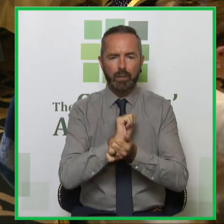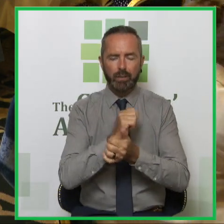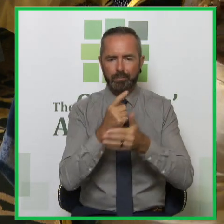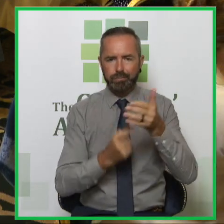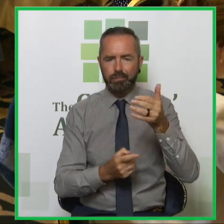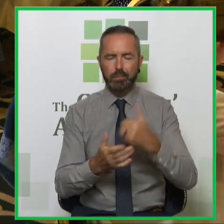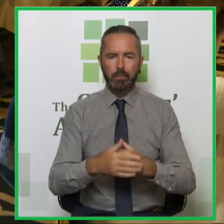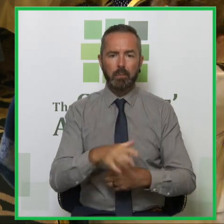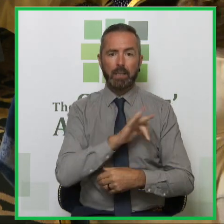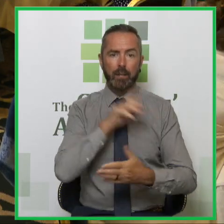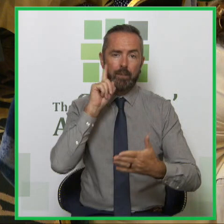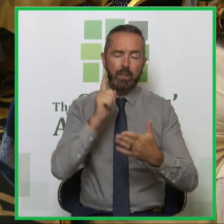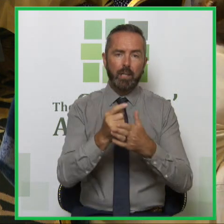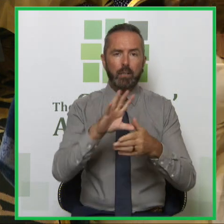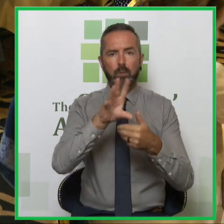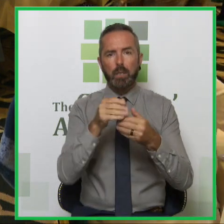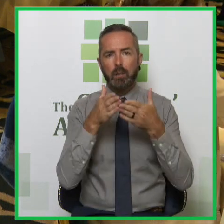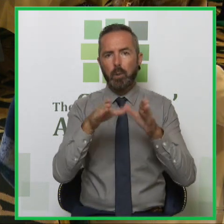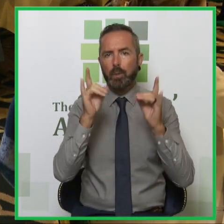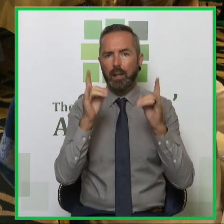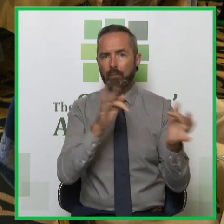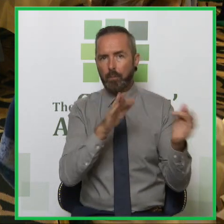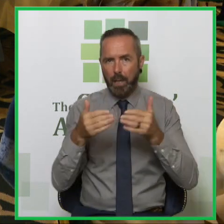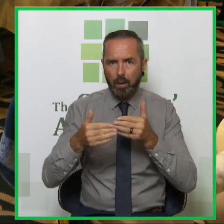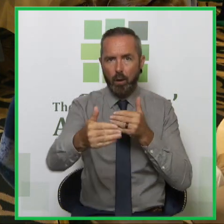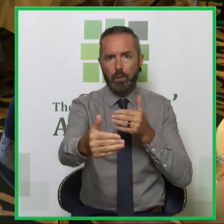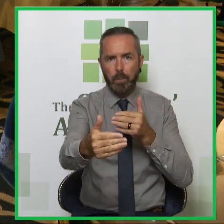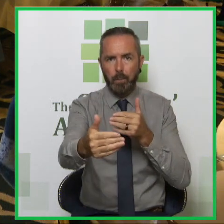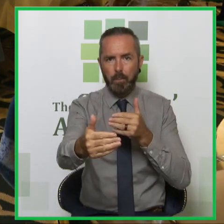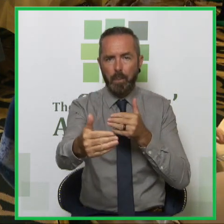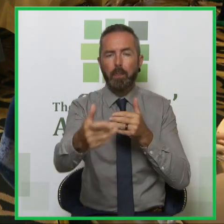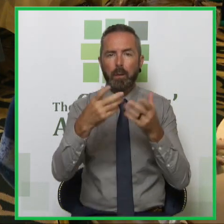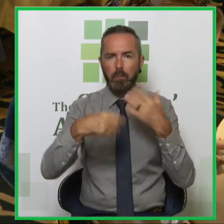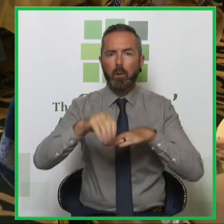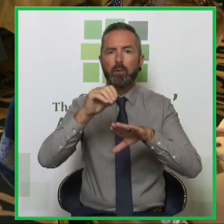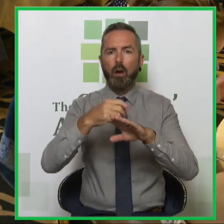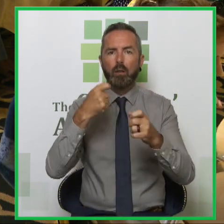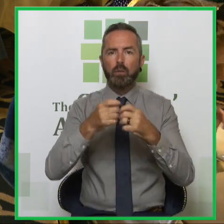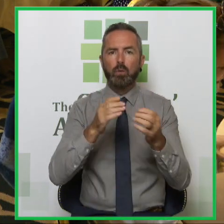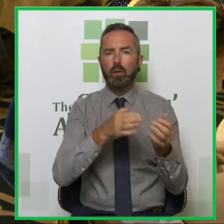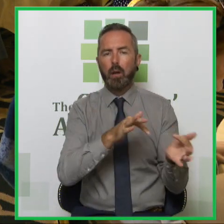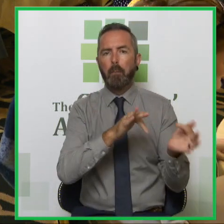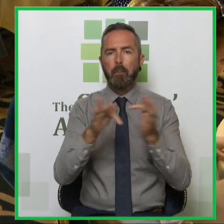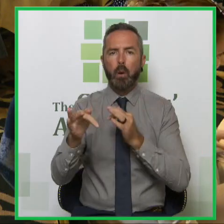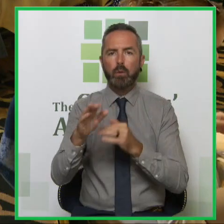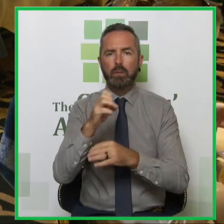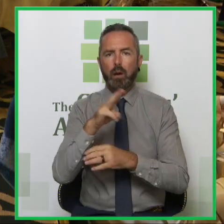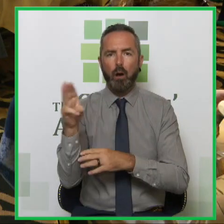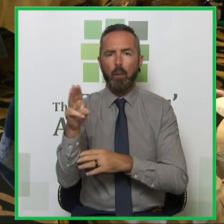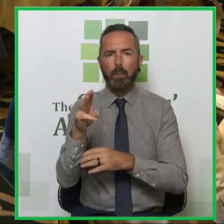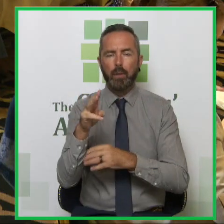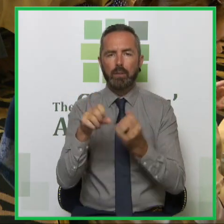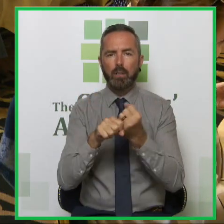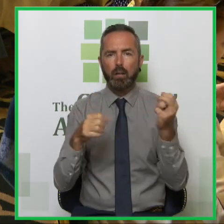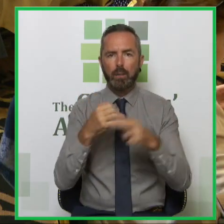I chose to specialise in public health after that, and I went on to do a postdoc fellowship in UCLA in drug abuse